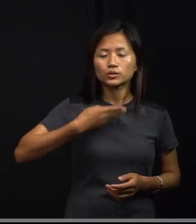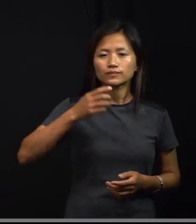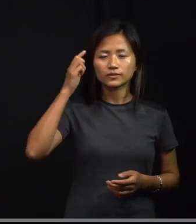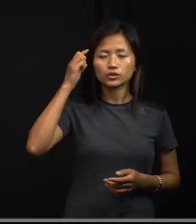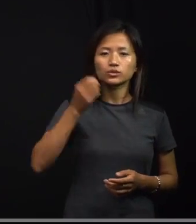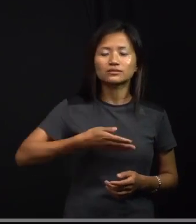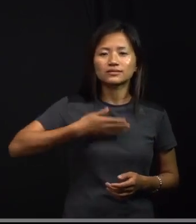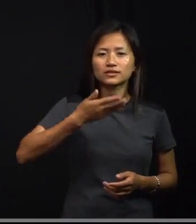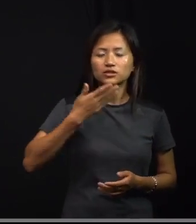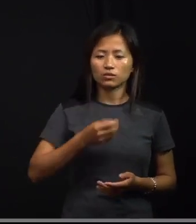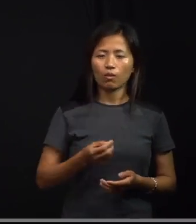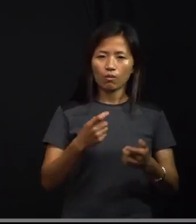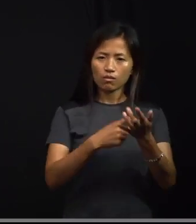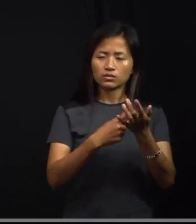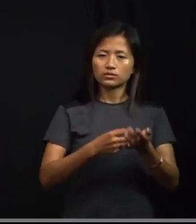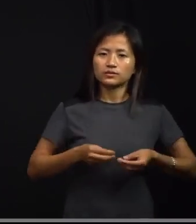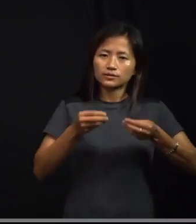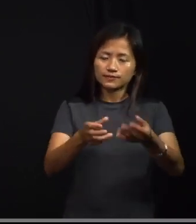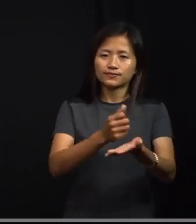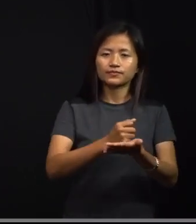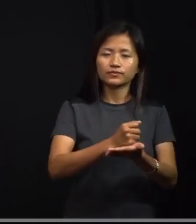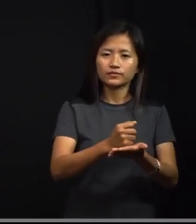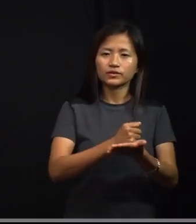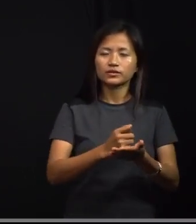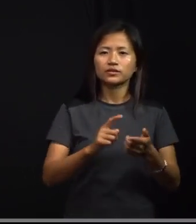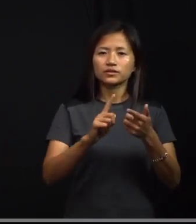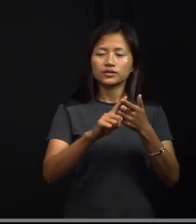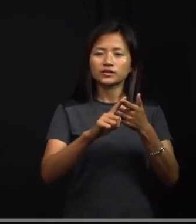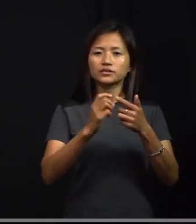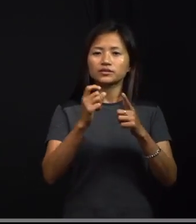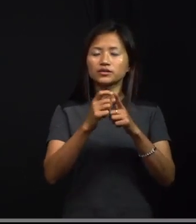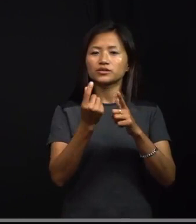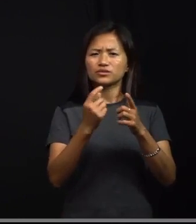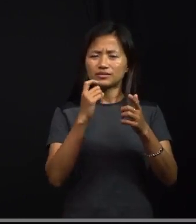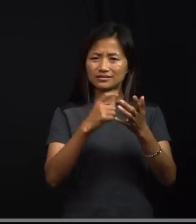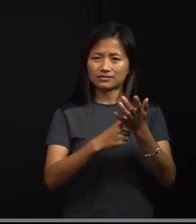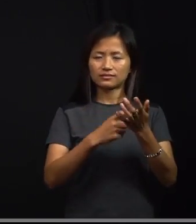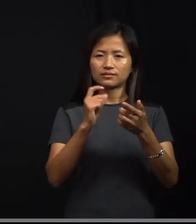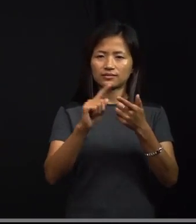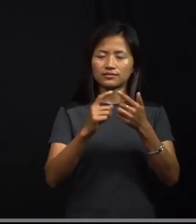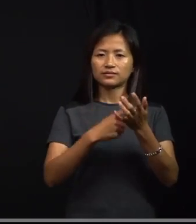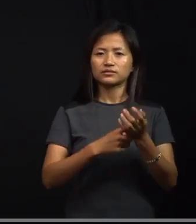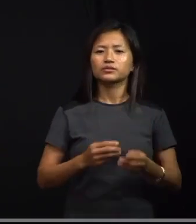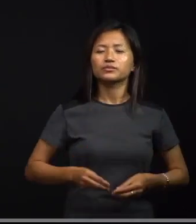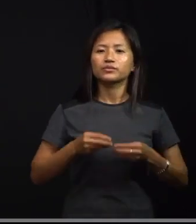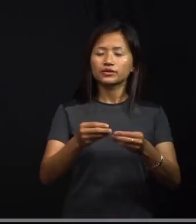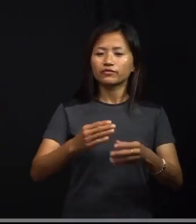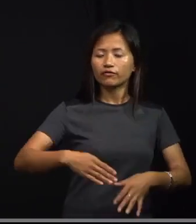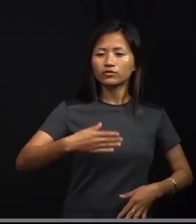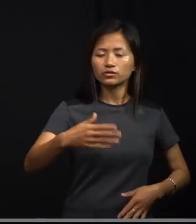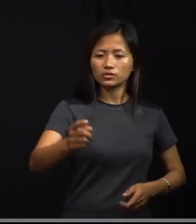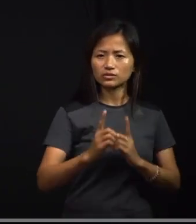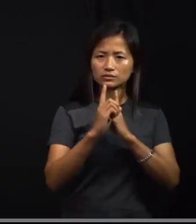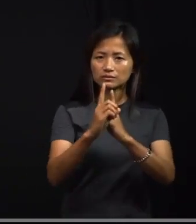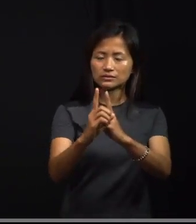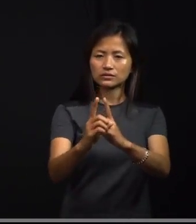to give training. Okay, and then the meaning of educere is to bring forth or to lead out.